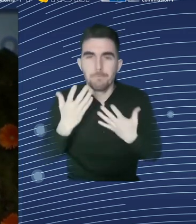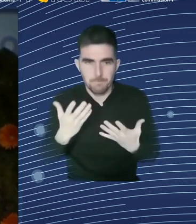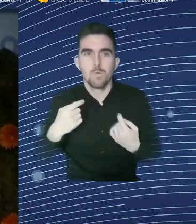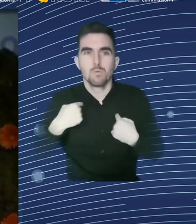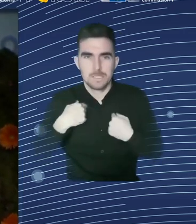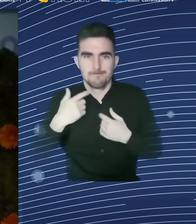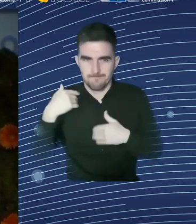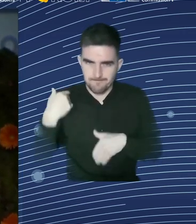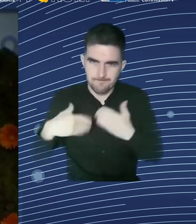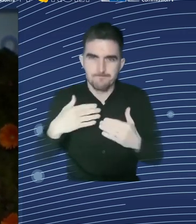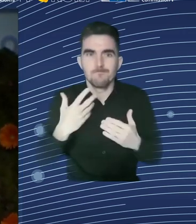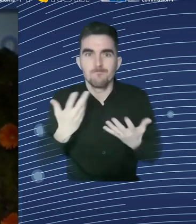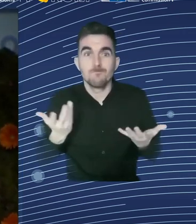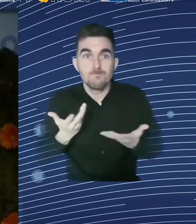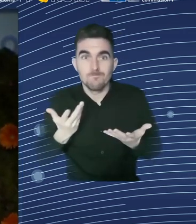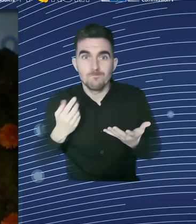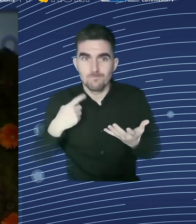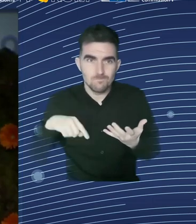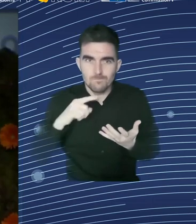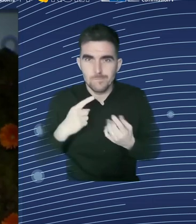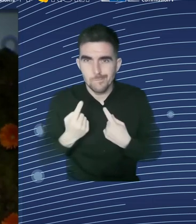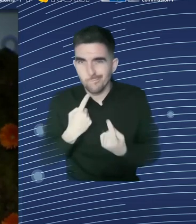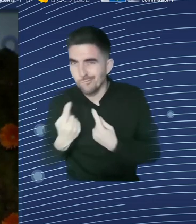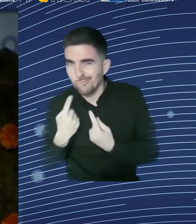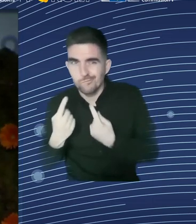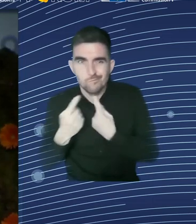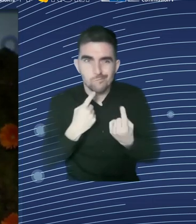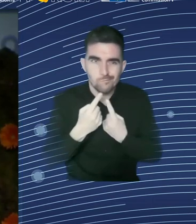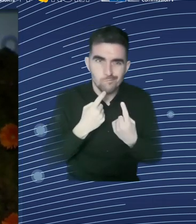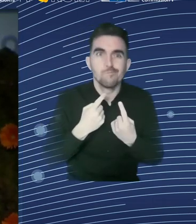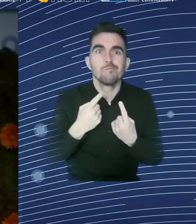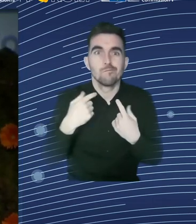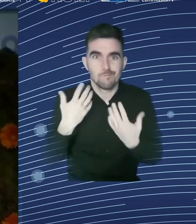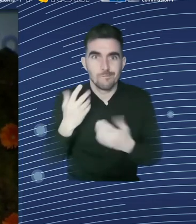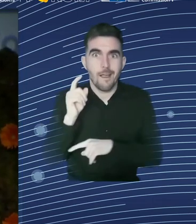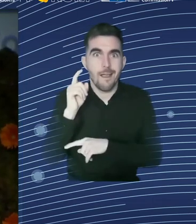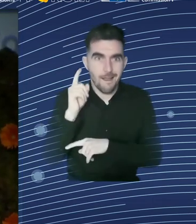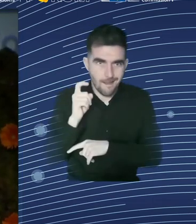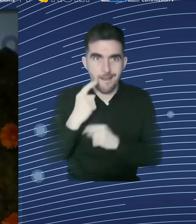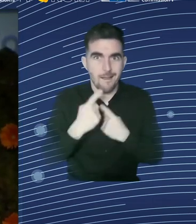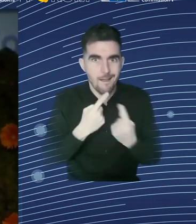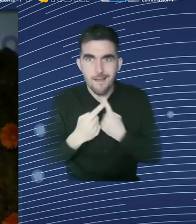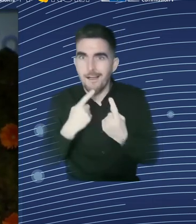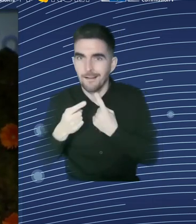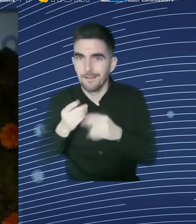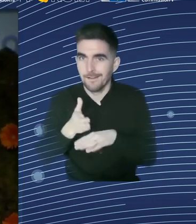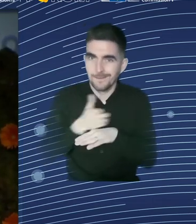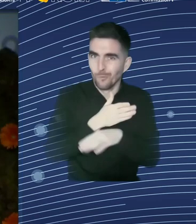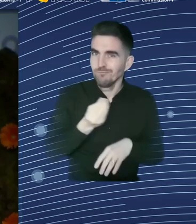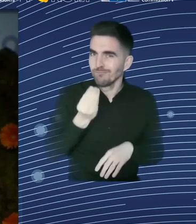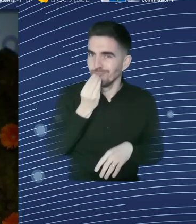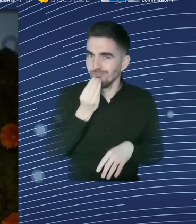a problem, because we're going to look more in detail at different aspects. This morning,